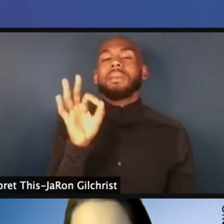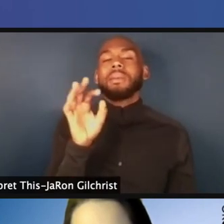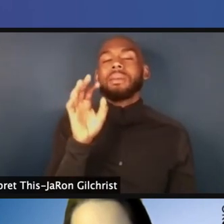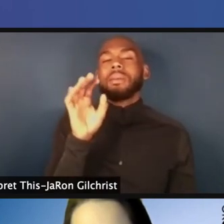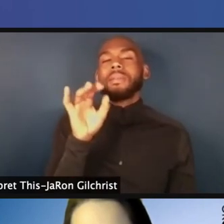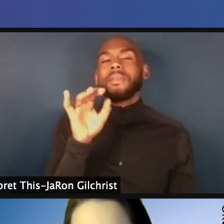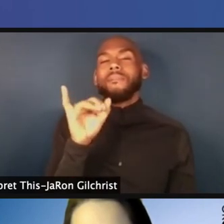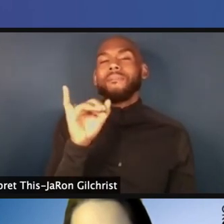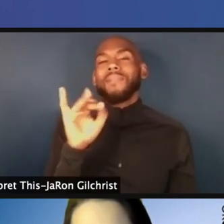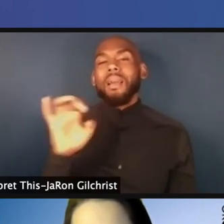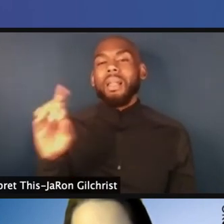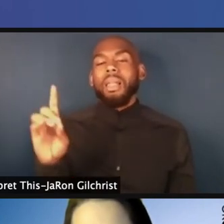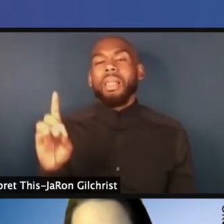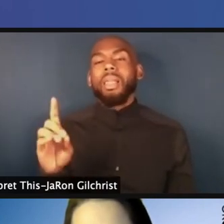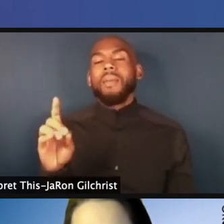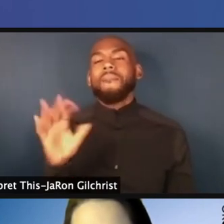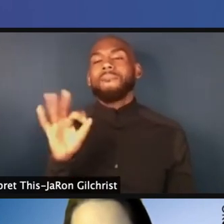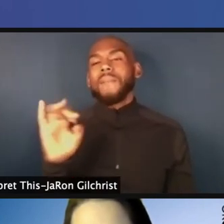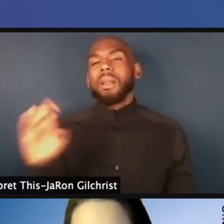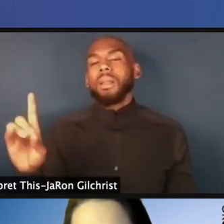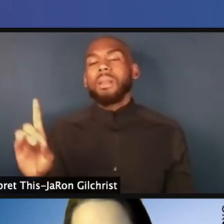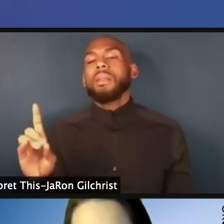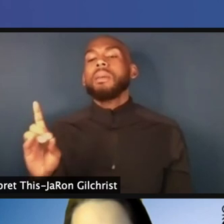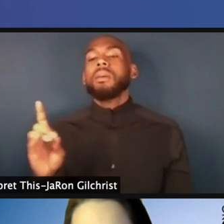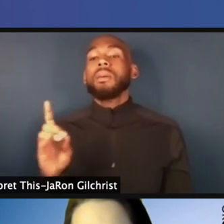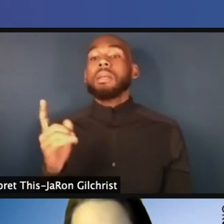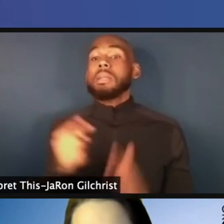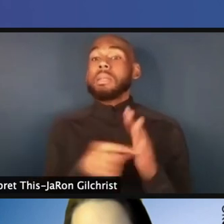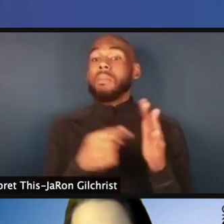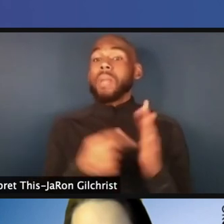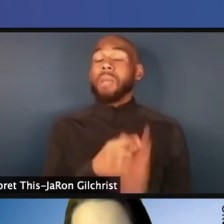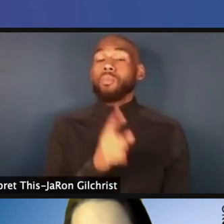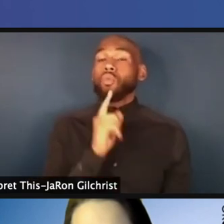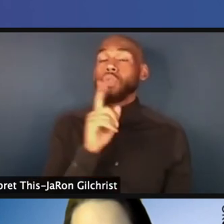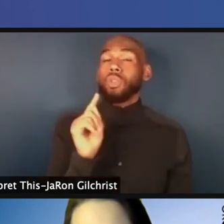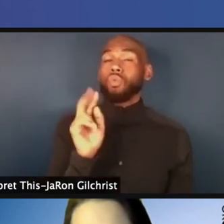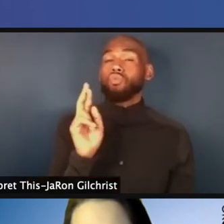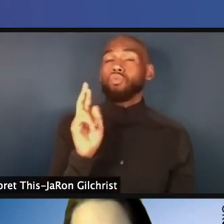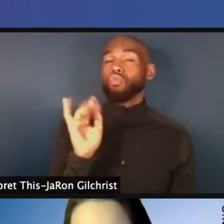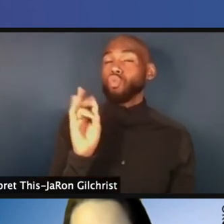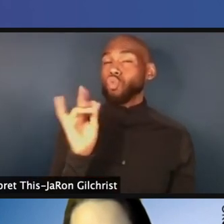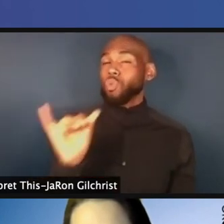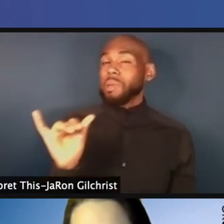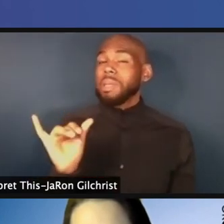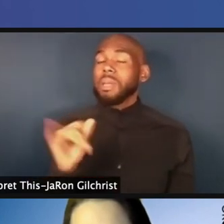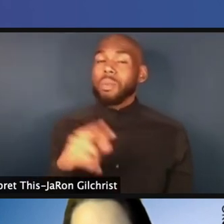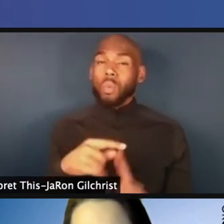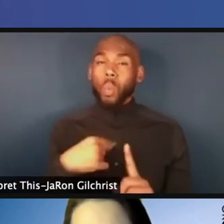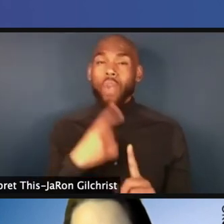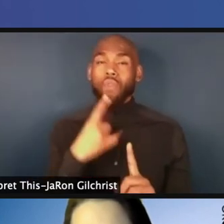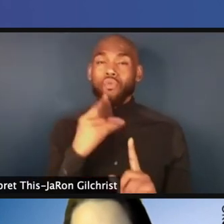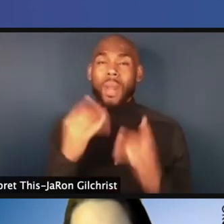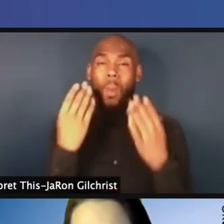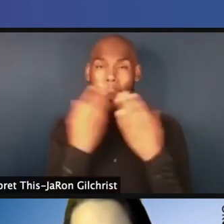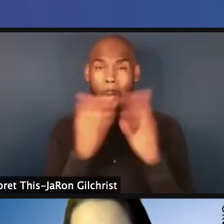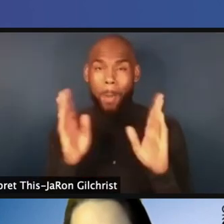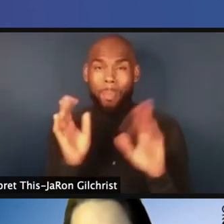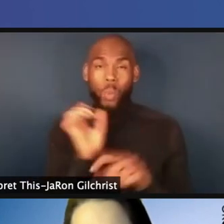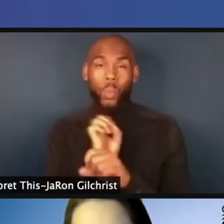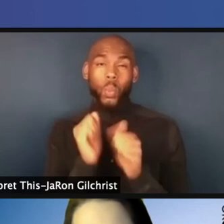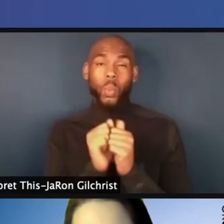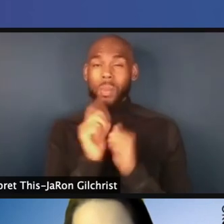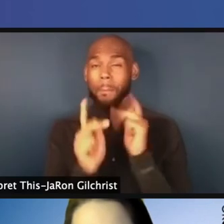that we're talking about are like sometimes really tricky to dive into. And so we're really open to working with folks in a lot of different ways